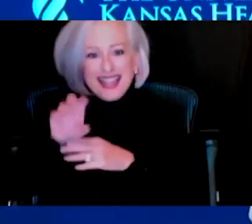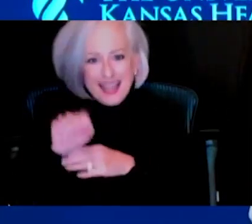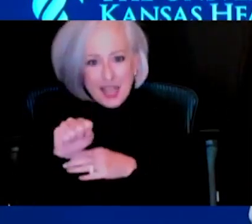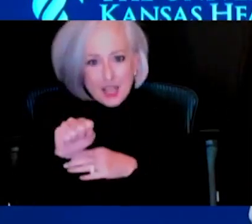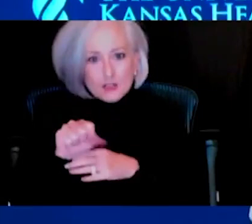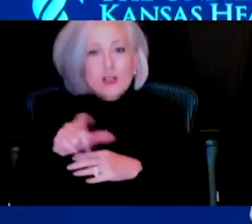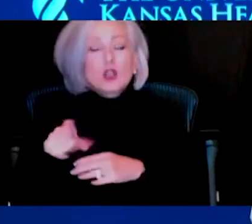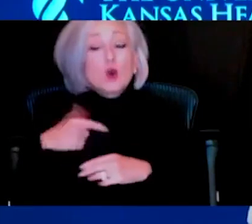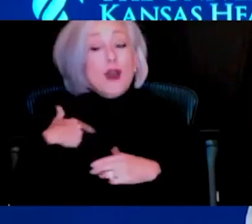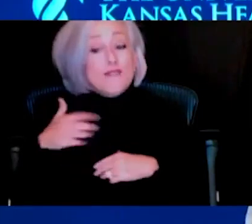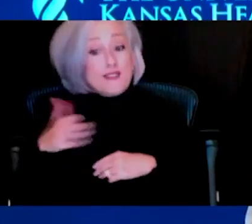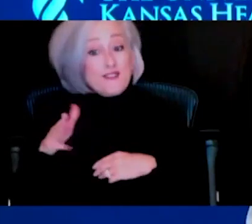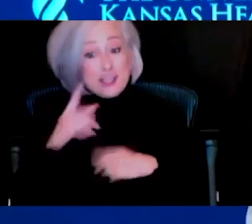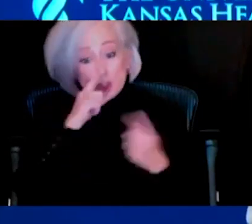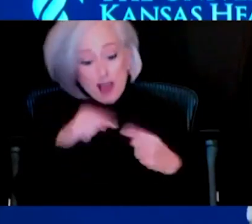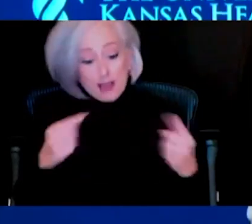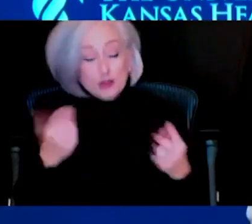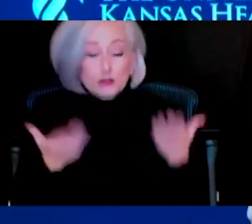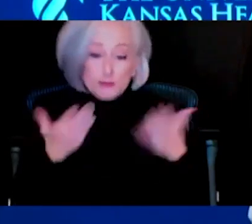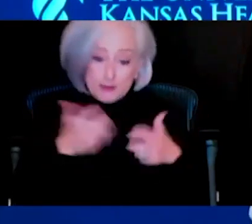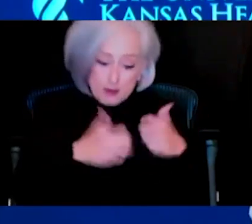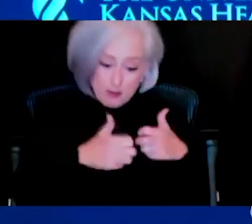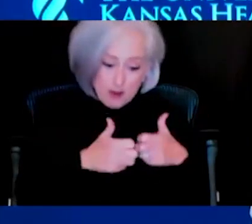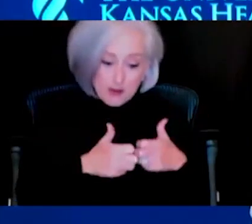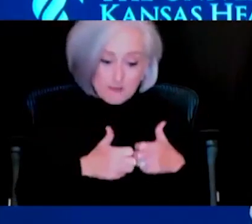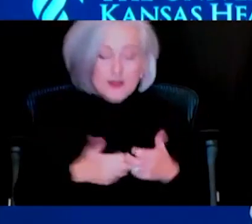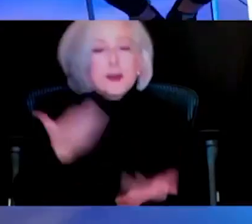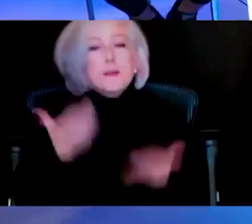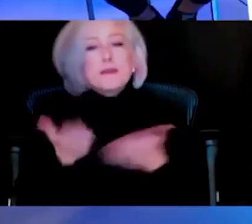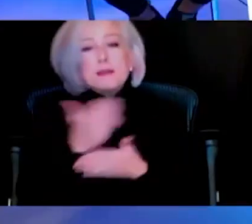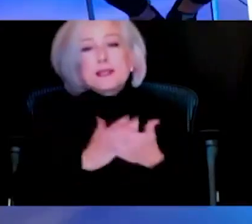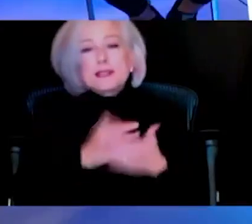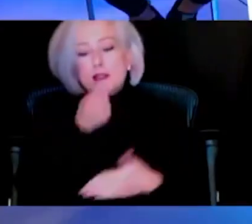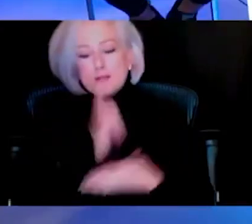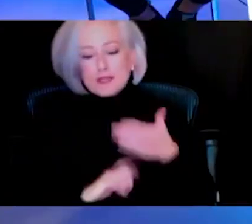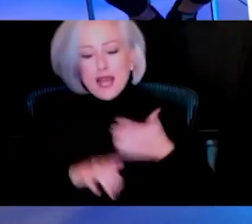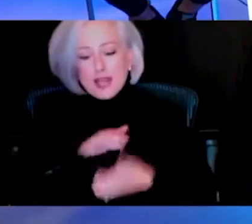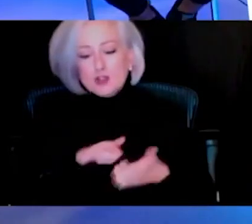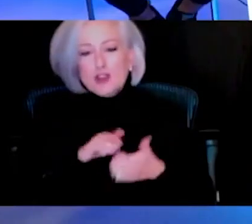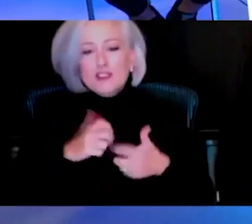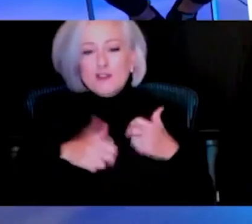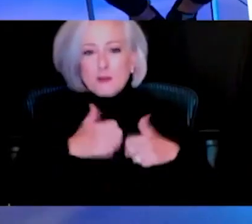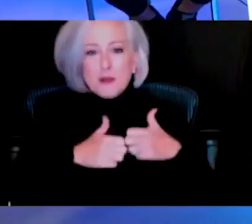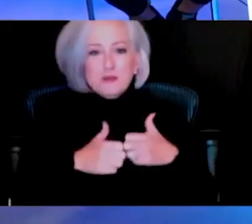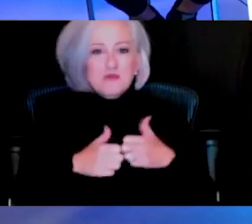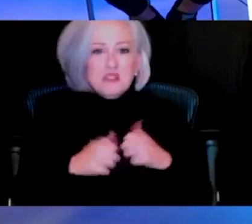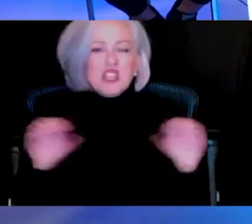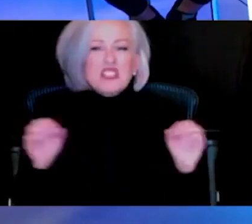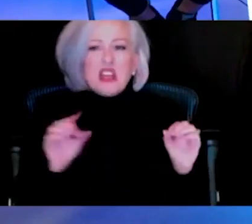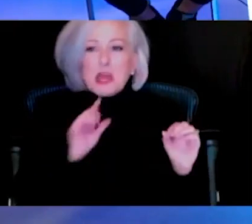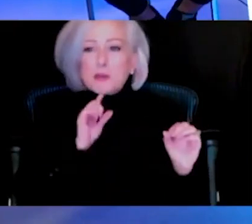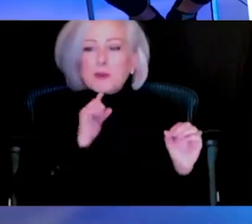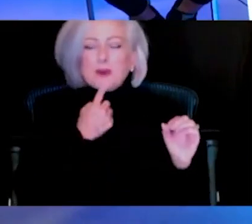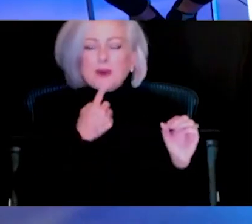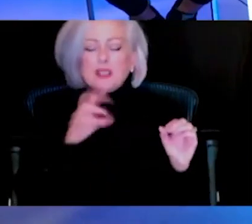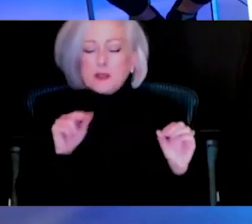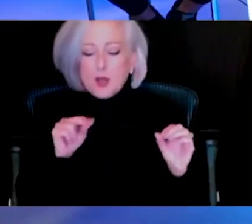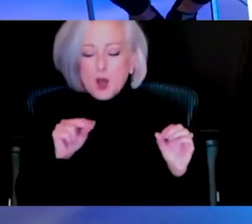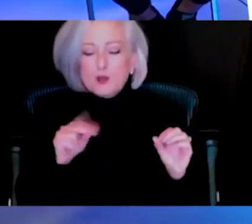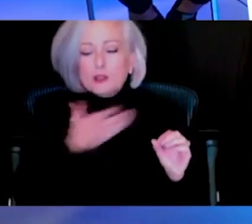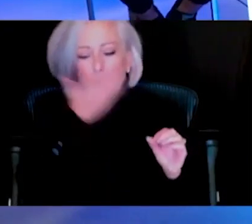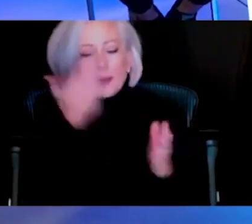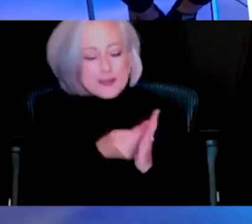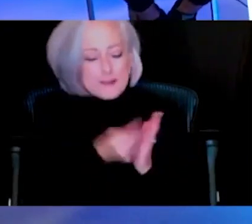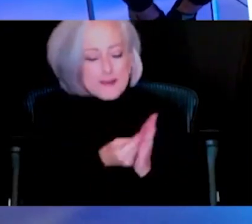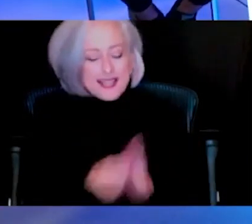problem. It also can cause some minor digestive issues. Okay, but nothing major. No major. Okay, just wasting money. Okay, let's move